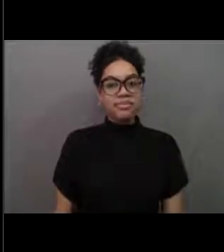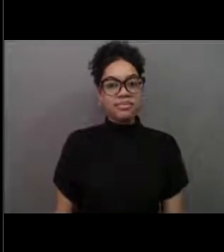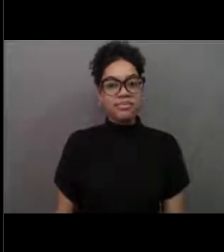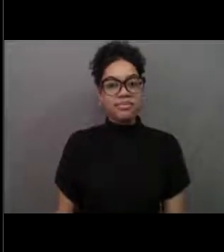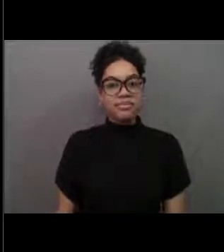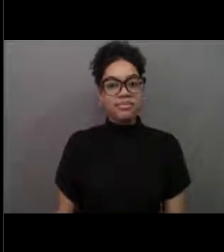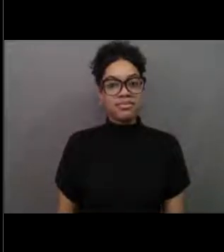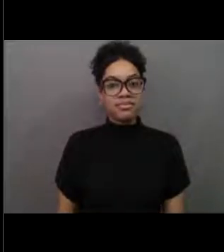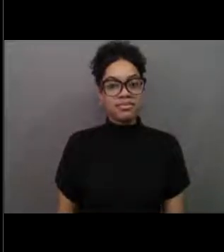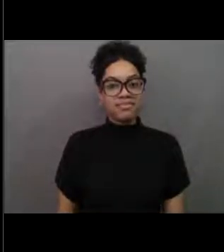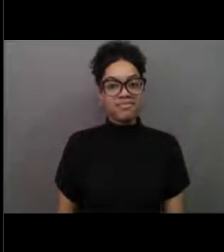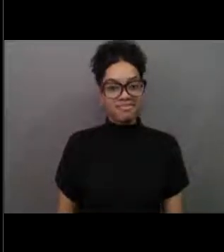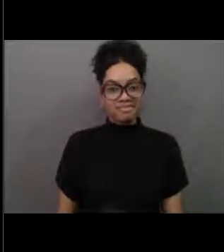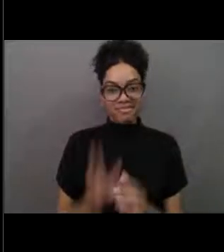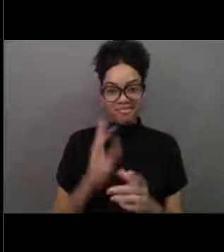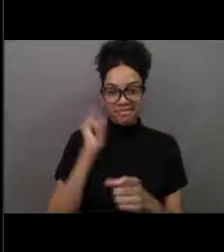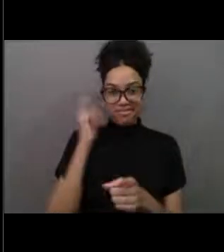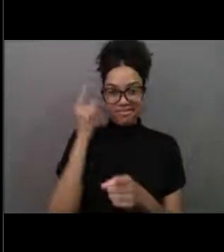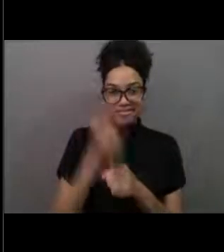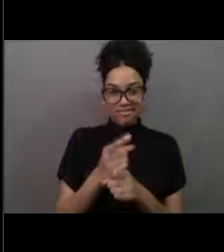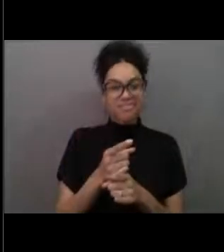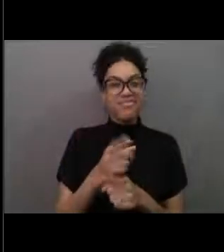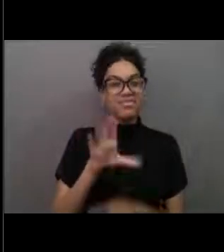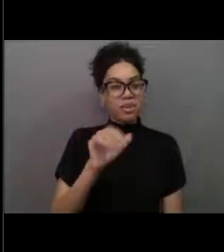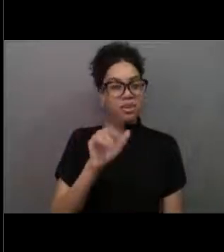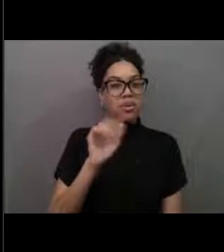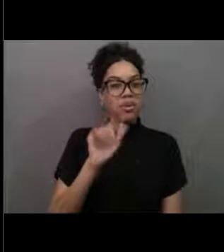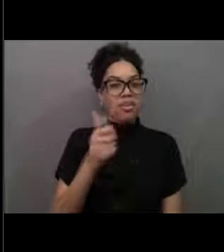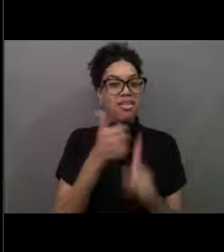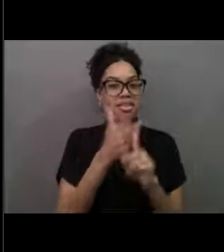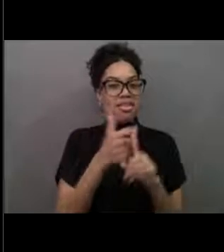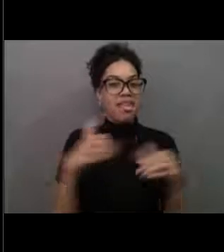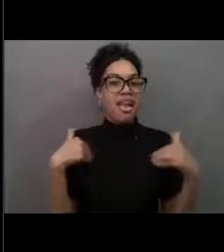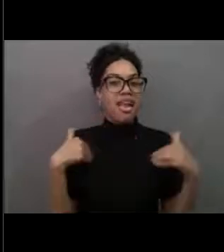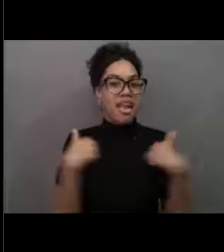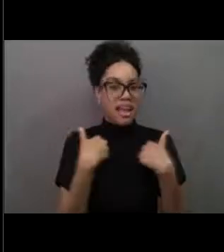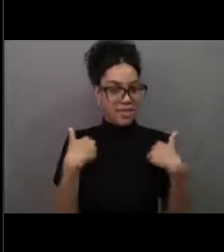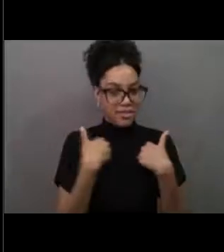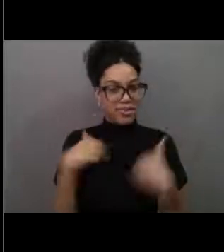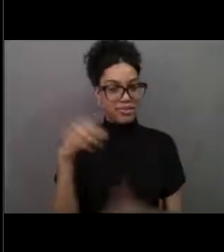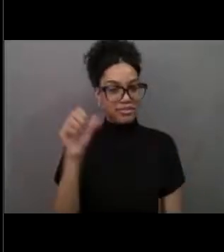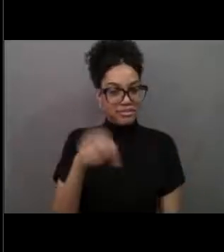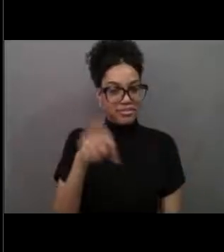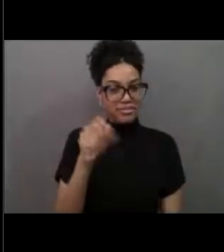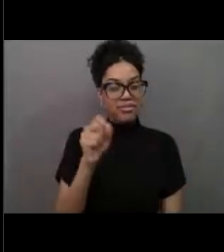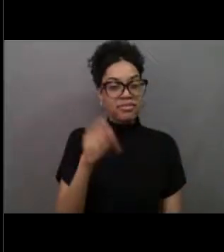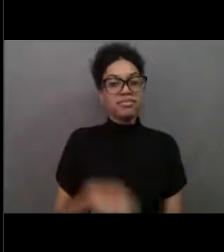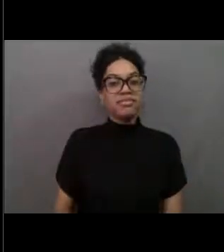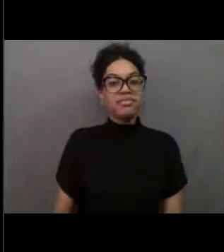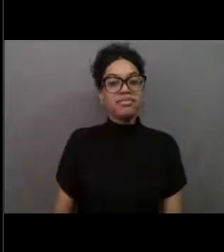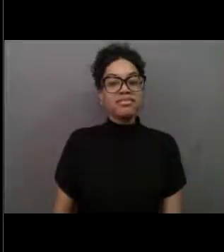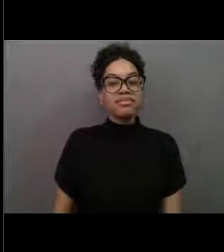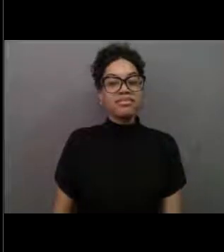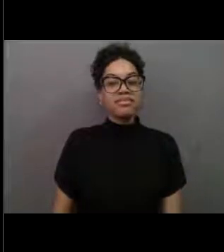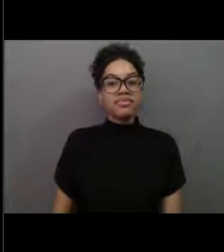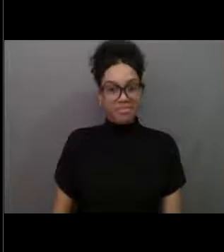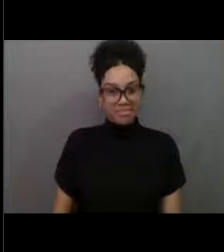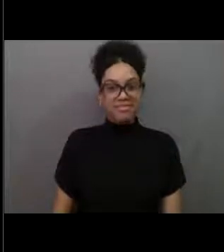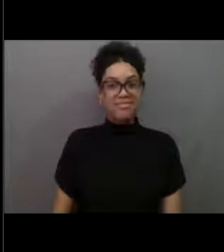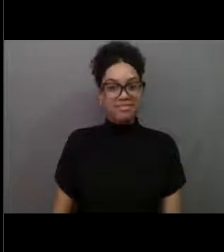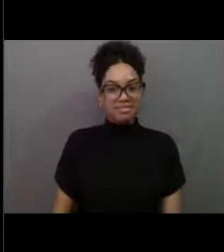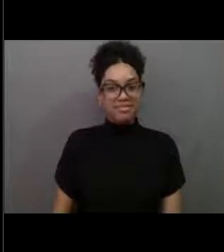everybody would be right. Corals are animals made up of smaller parts called polyps. What you're looking at in this image are it's